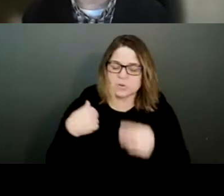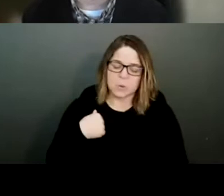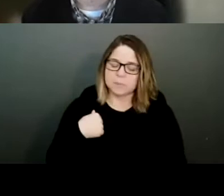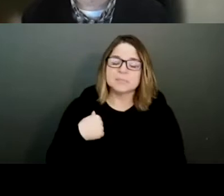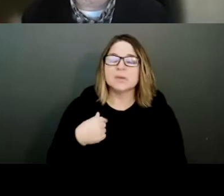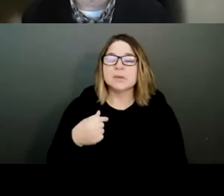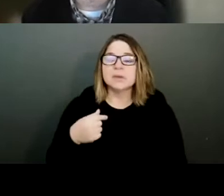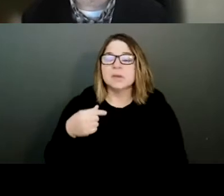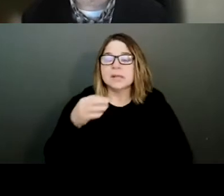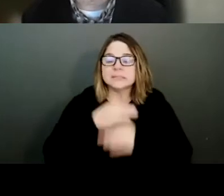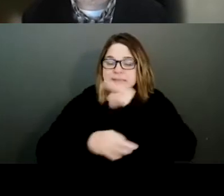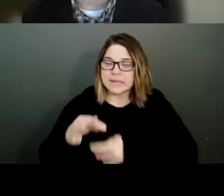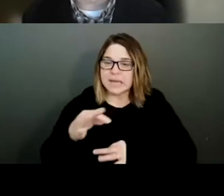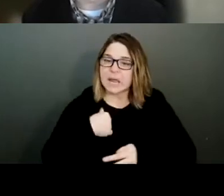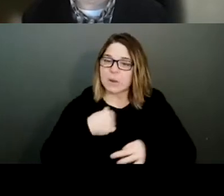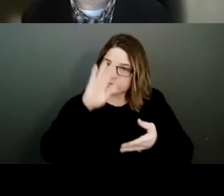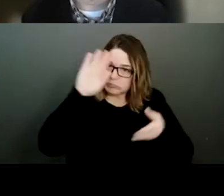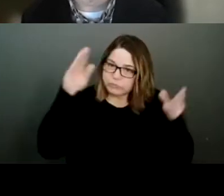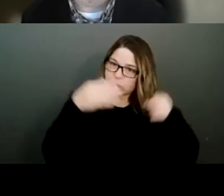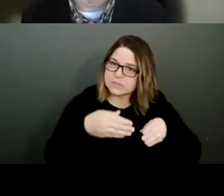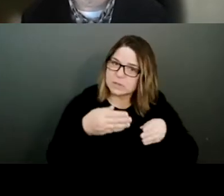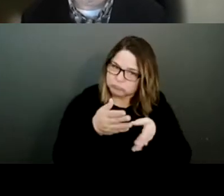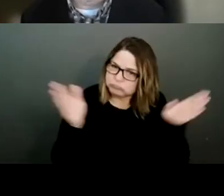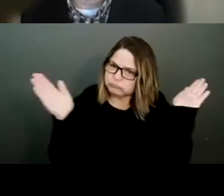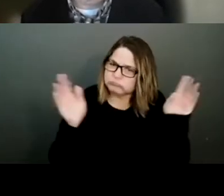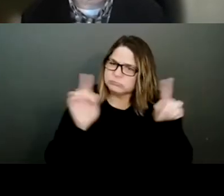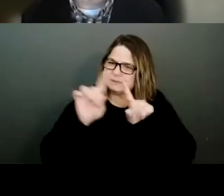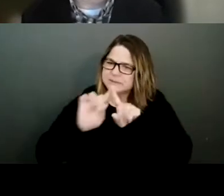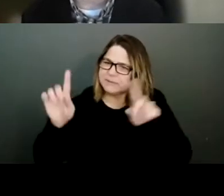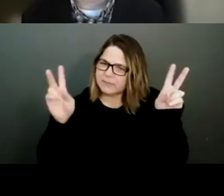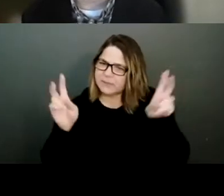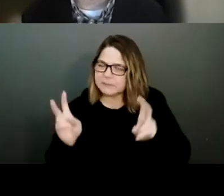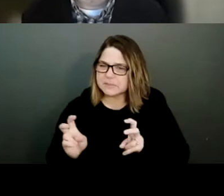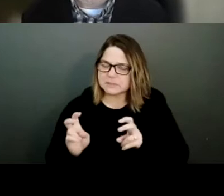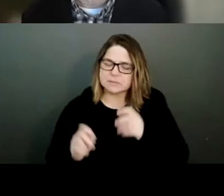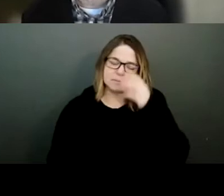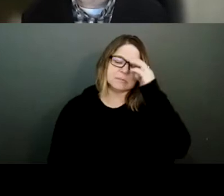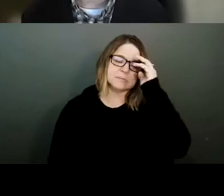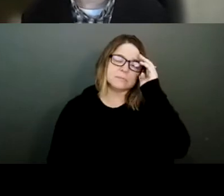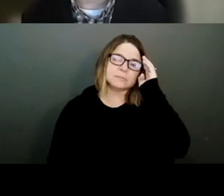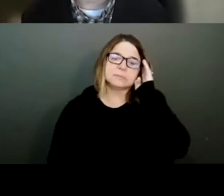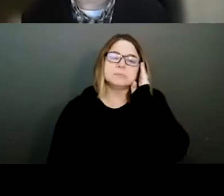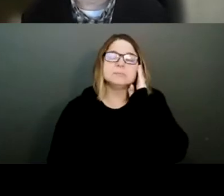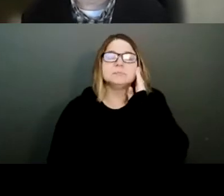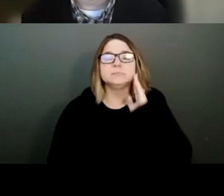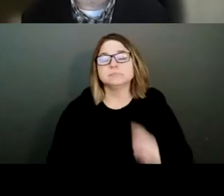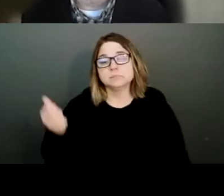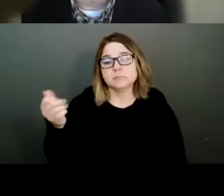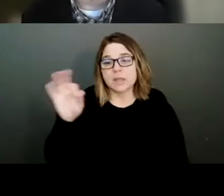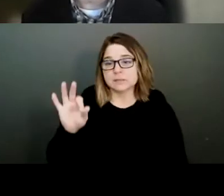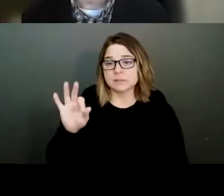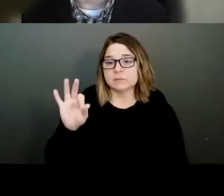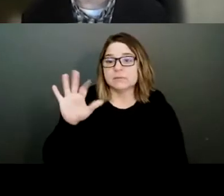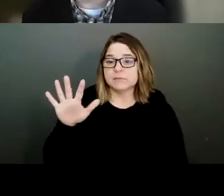overarching themes before diving into the narratives of different communities through the panel. Up until